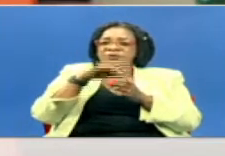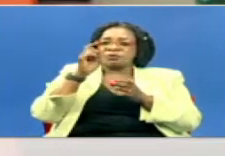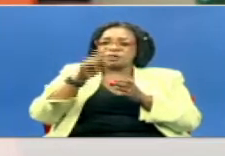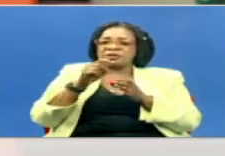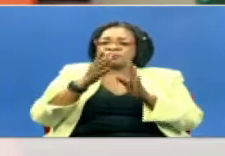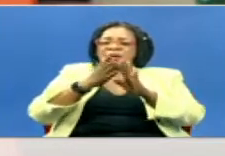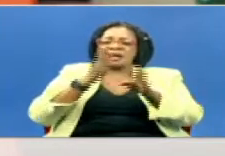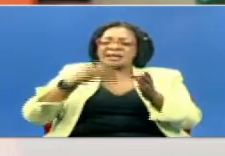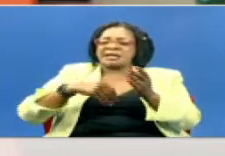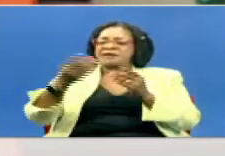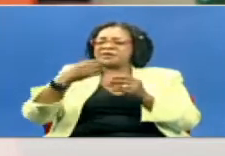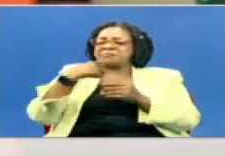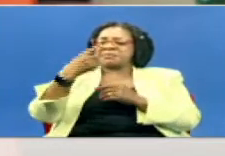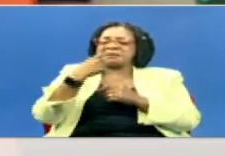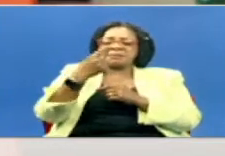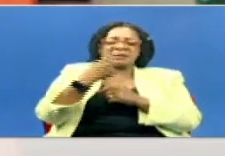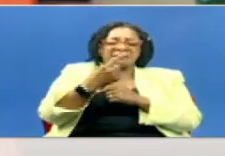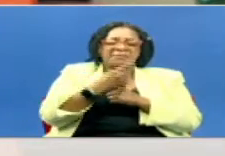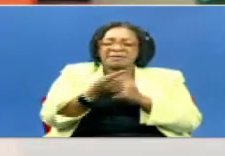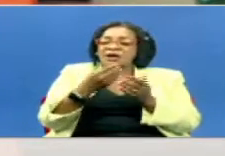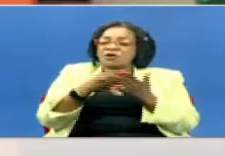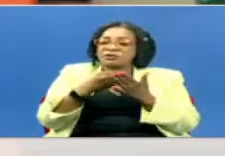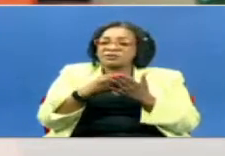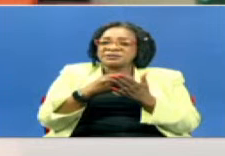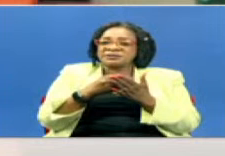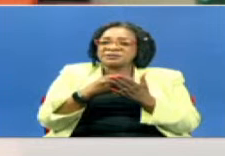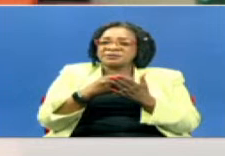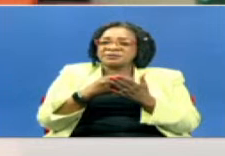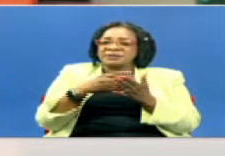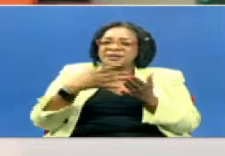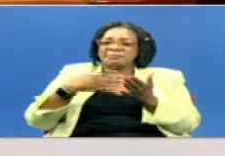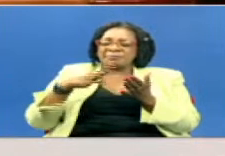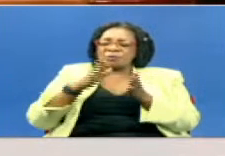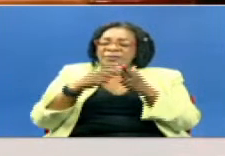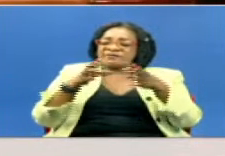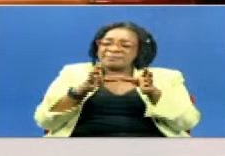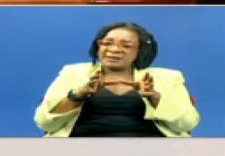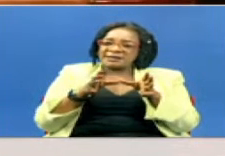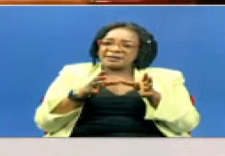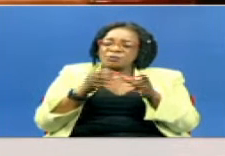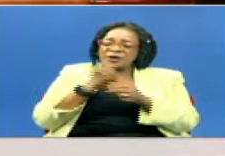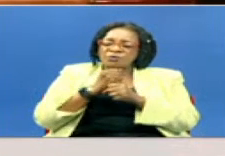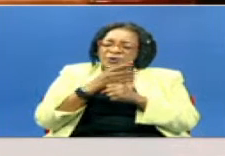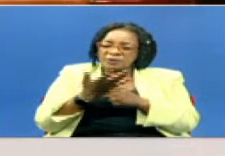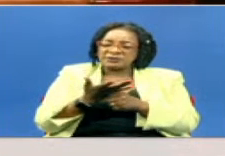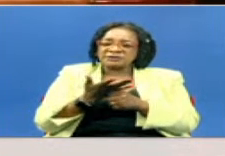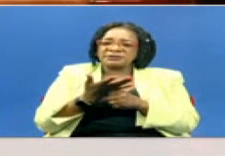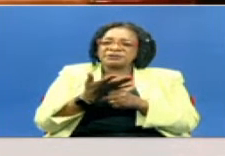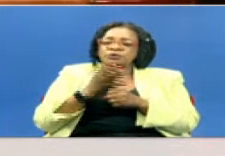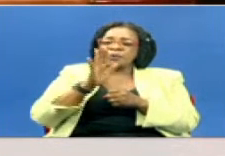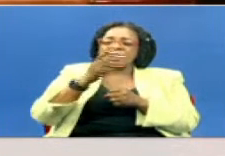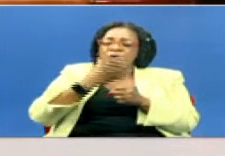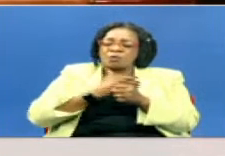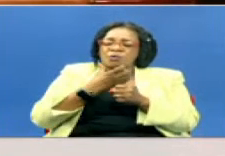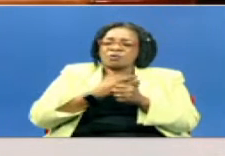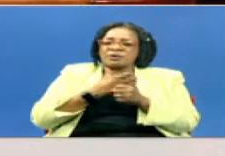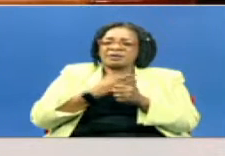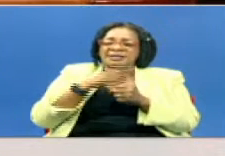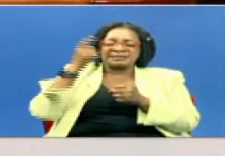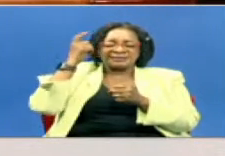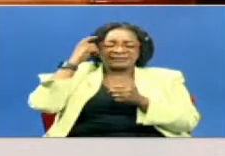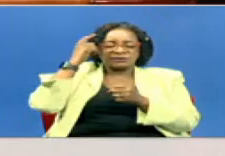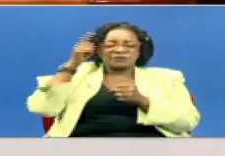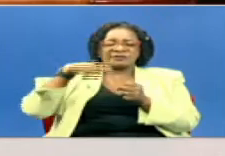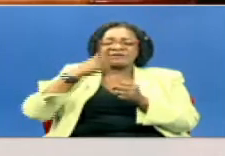them 100 shillings, 100 shillings, notes. These are people with families. What are we doing to their own sense of